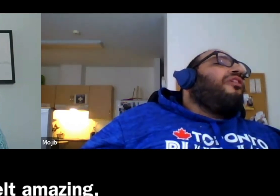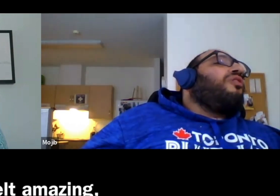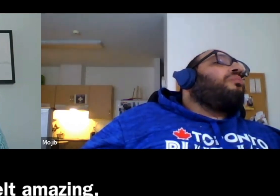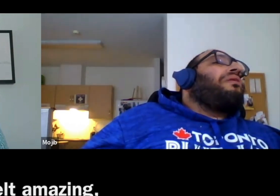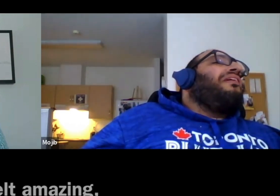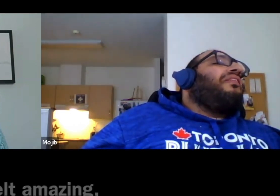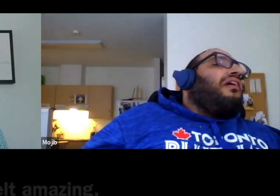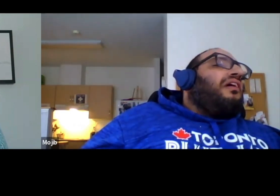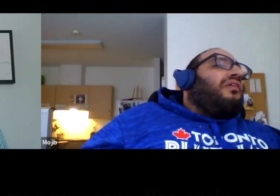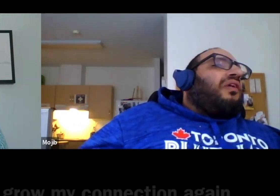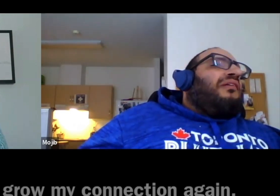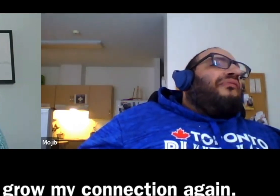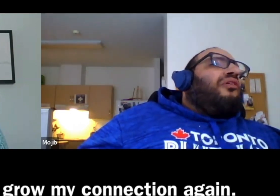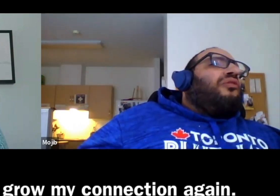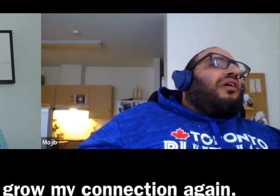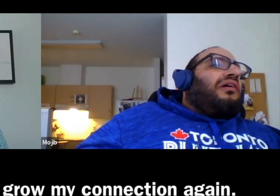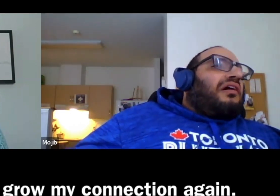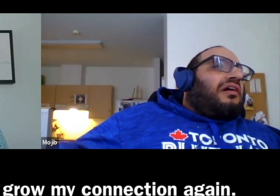that felt amazing because